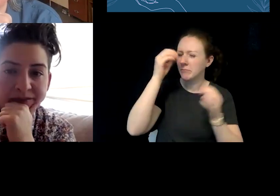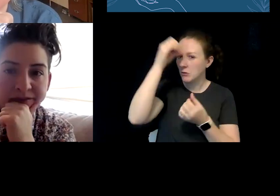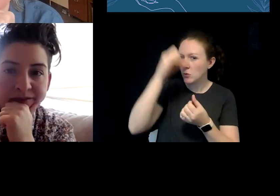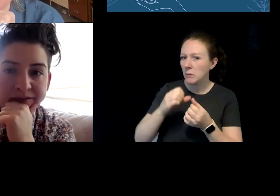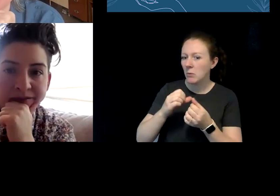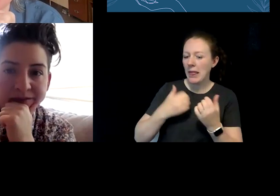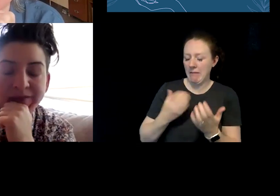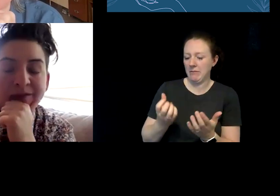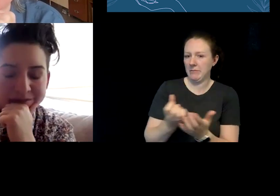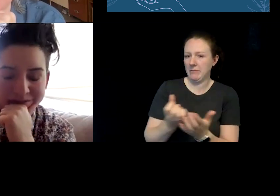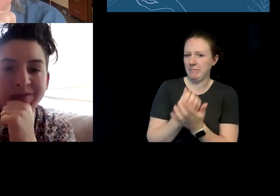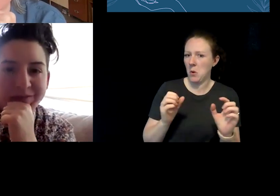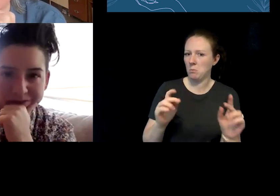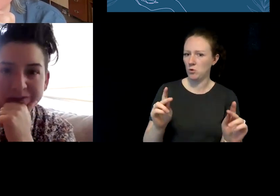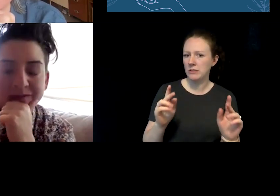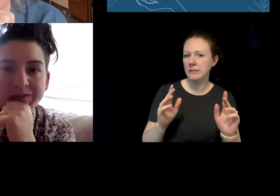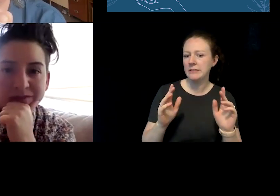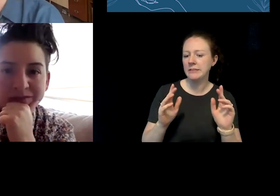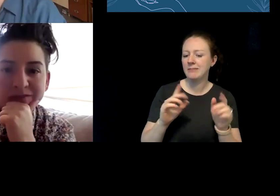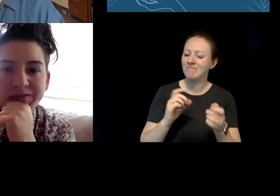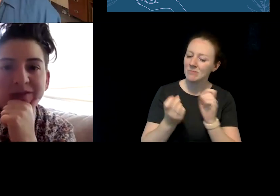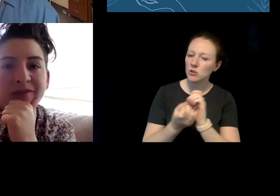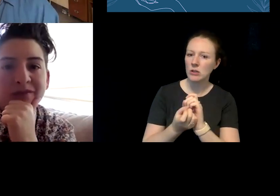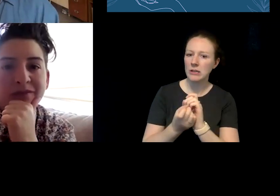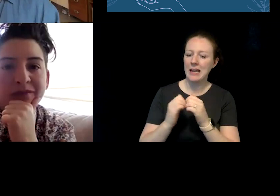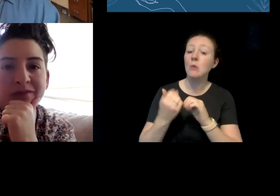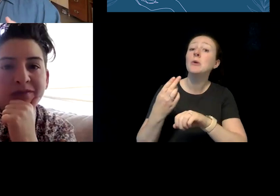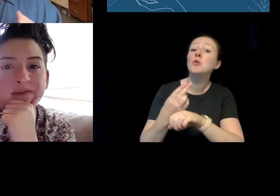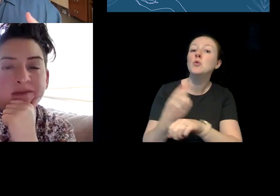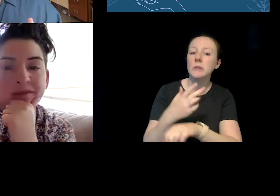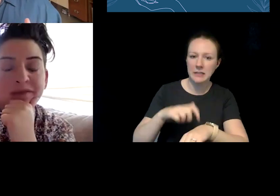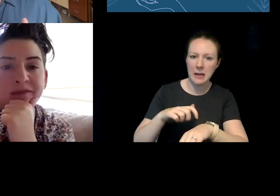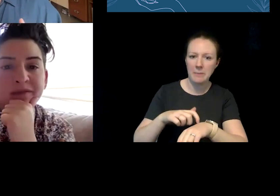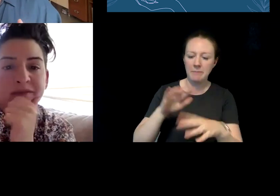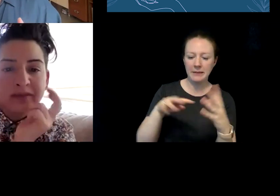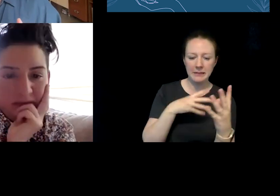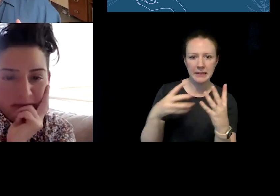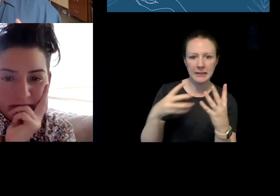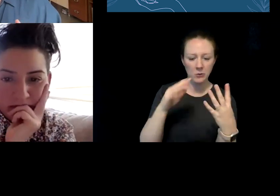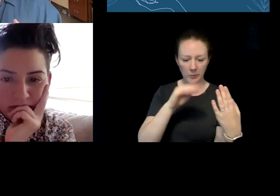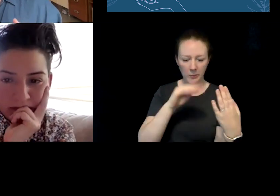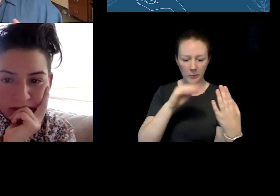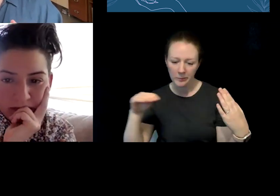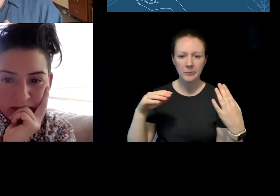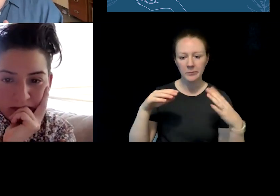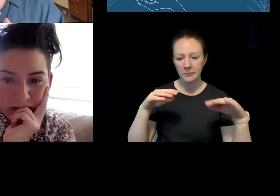way you think about time and use time. And I think more often we're seeing processes that can happen